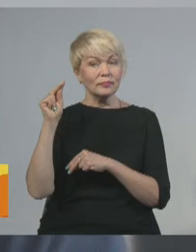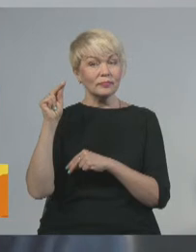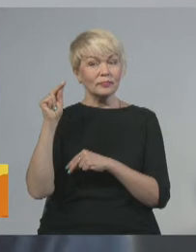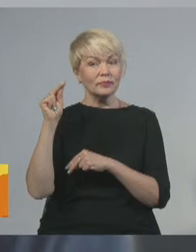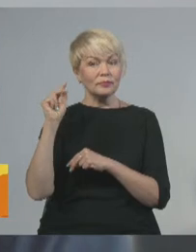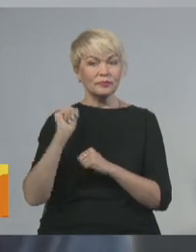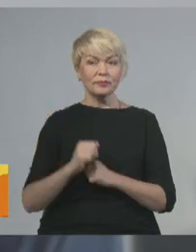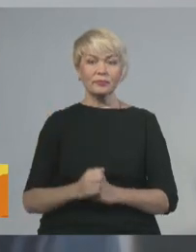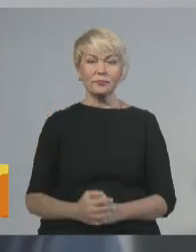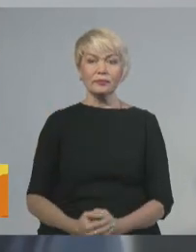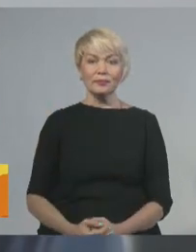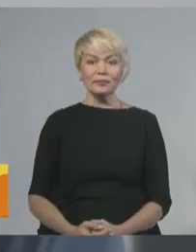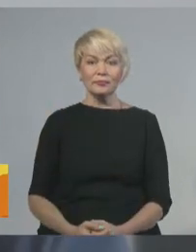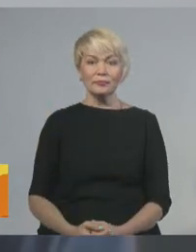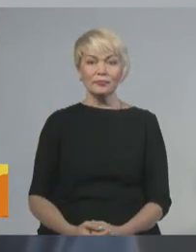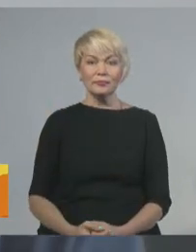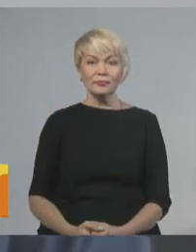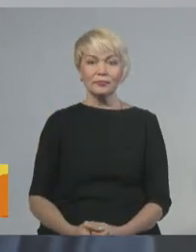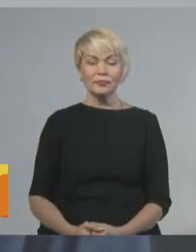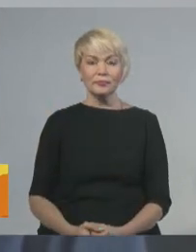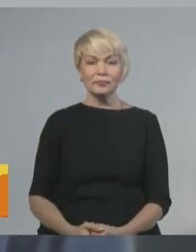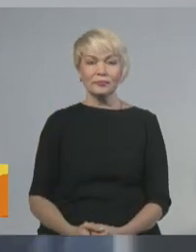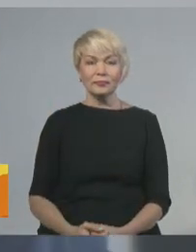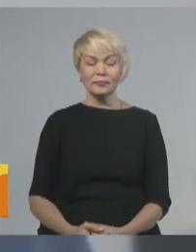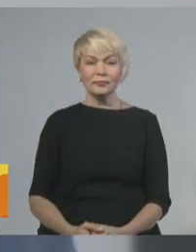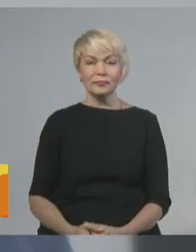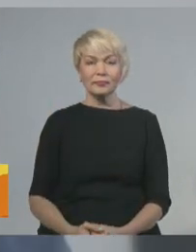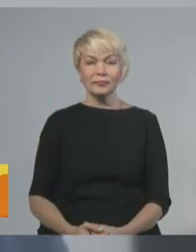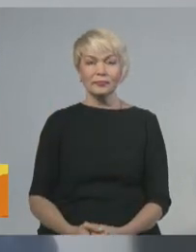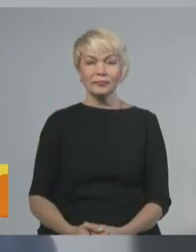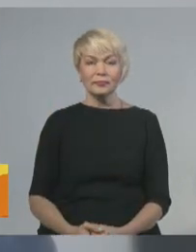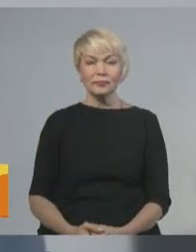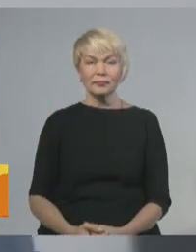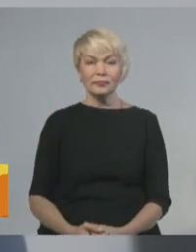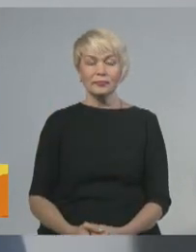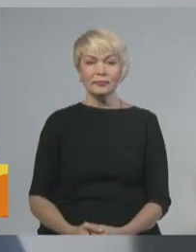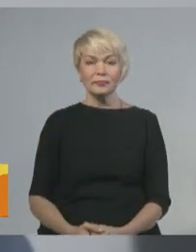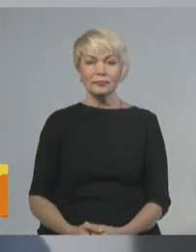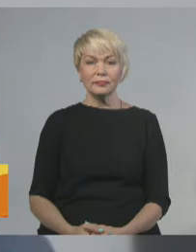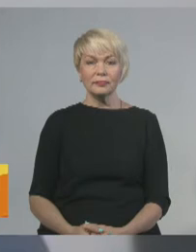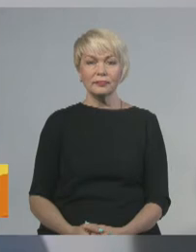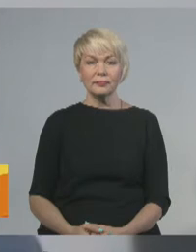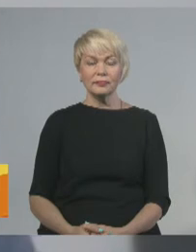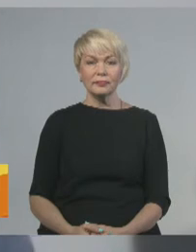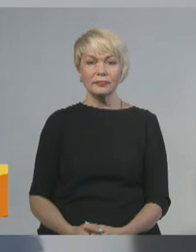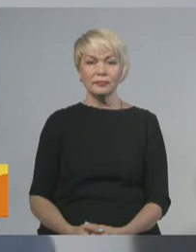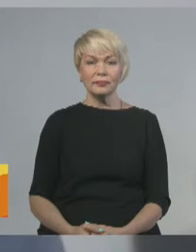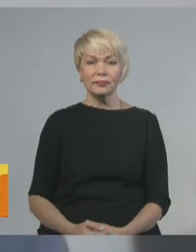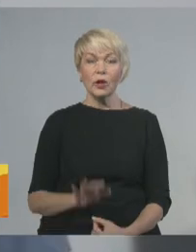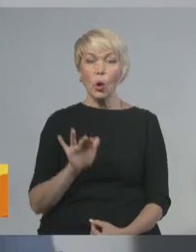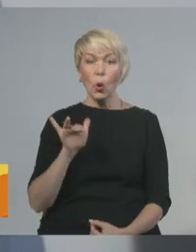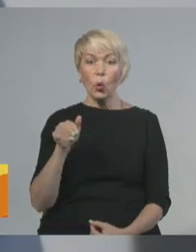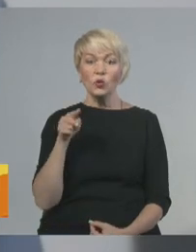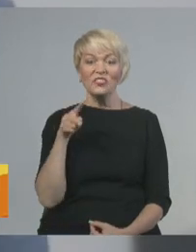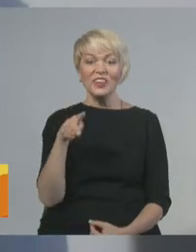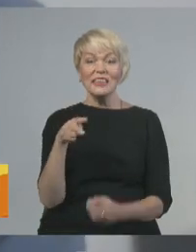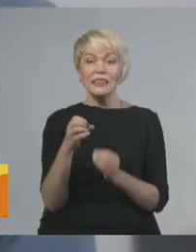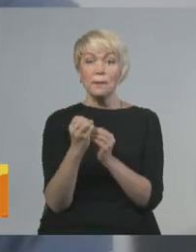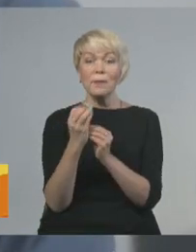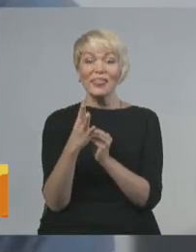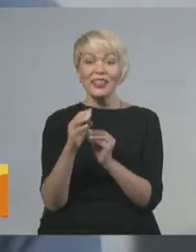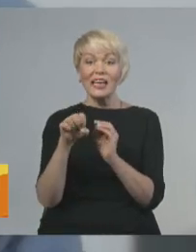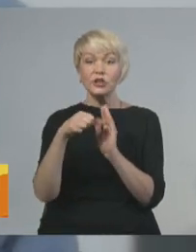migration crisis even though i don't like to call it crisis but remember 2015 2016 the the